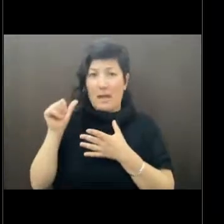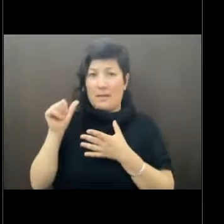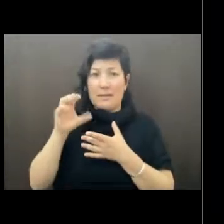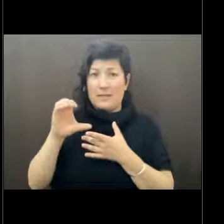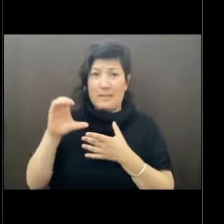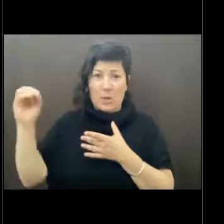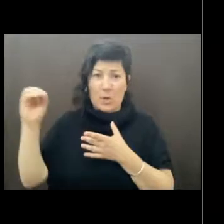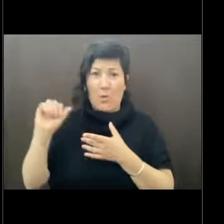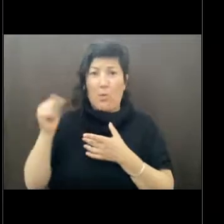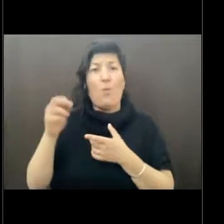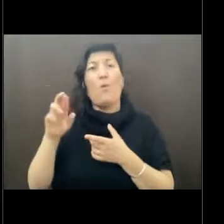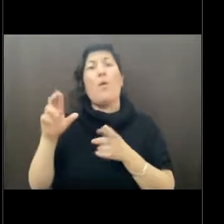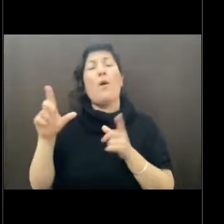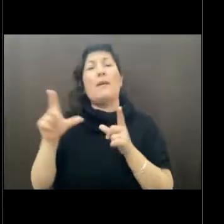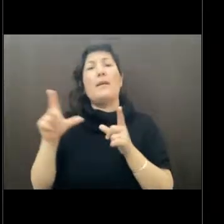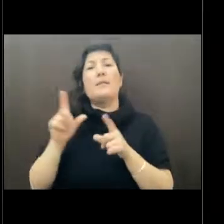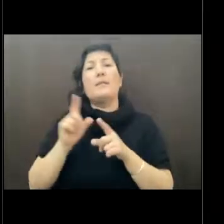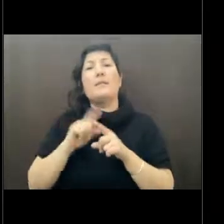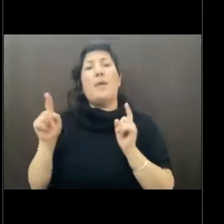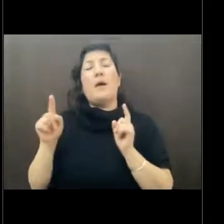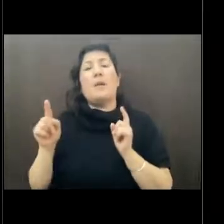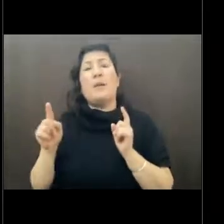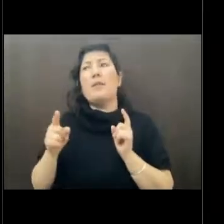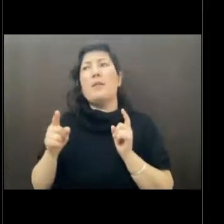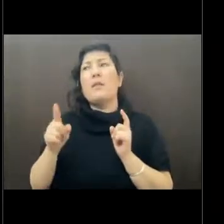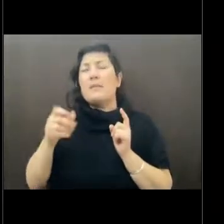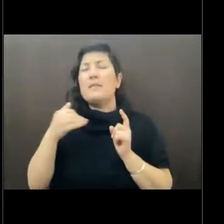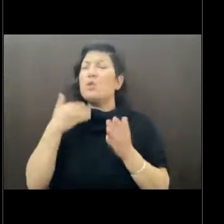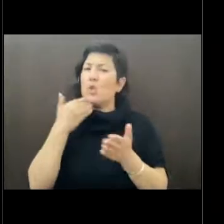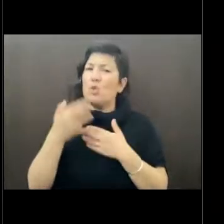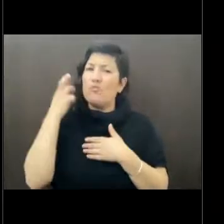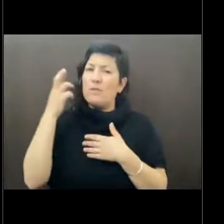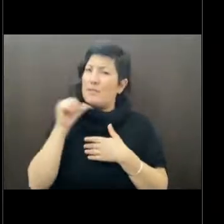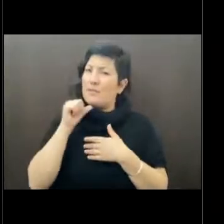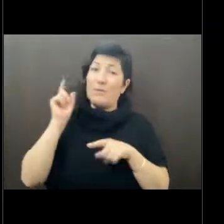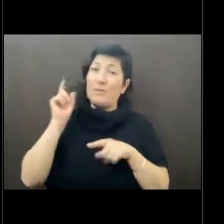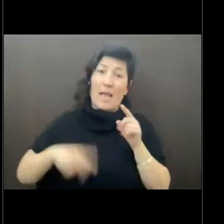good reason not to apply the CC0 license, ideally.